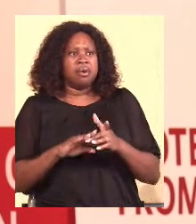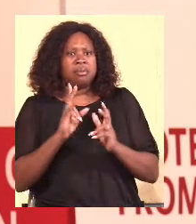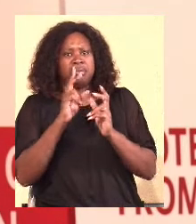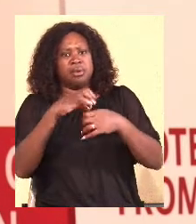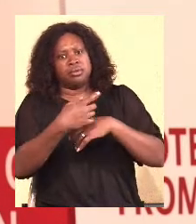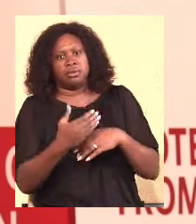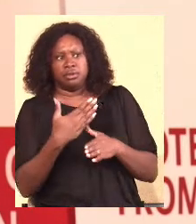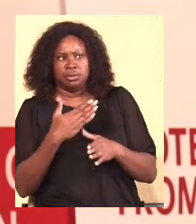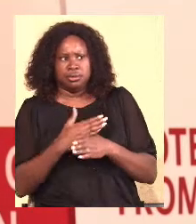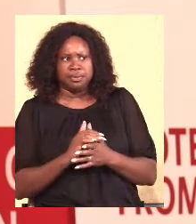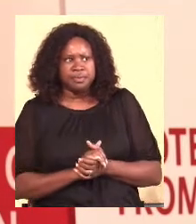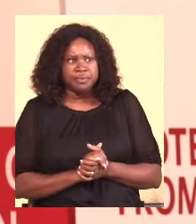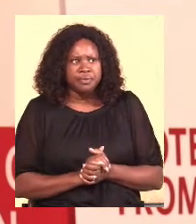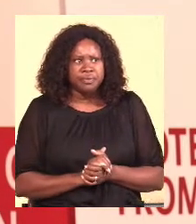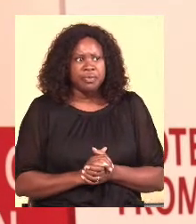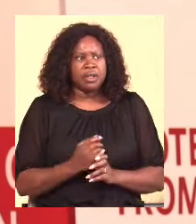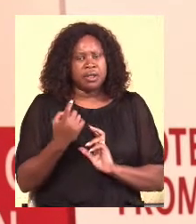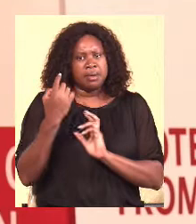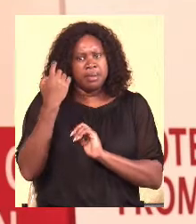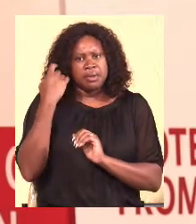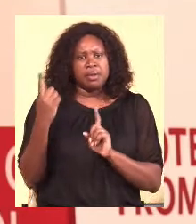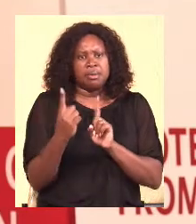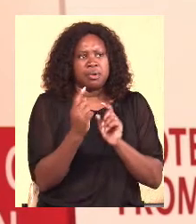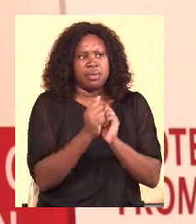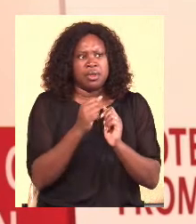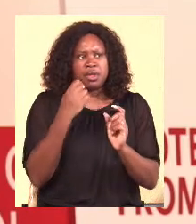of Labor pleading with employers